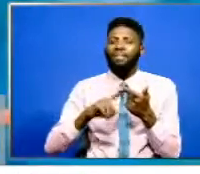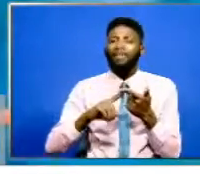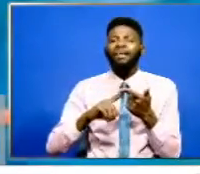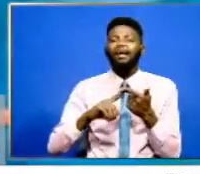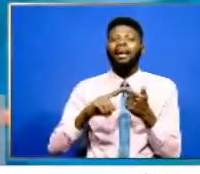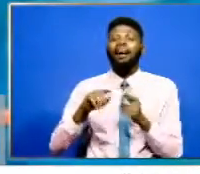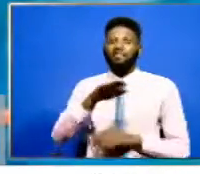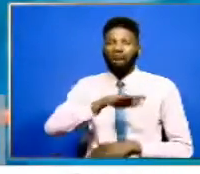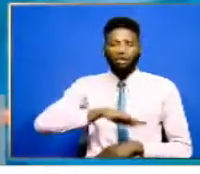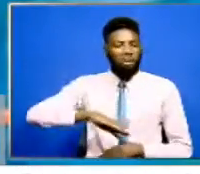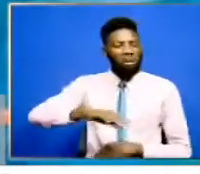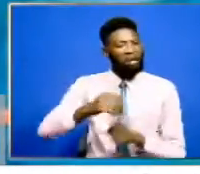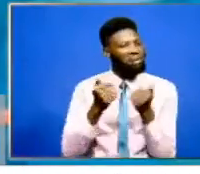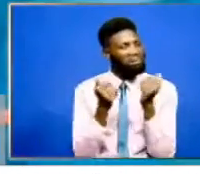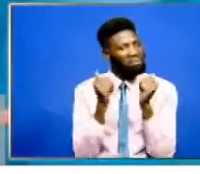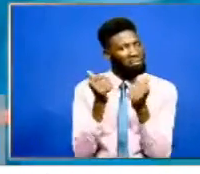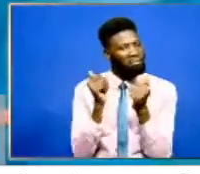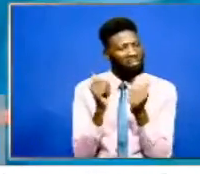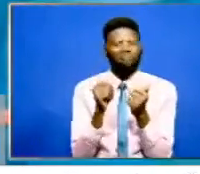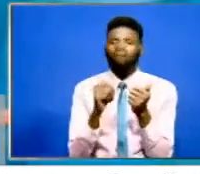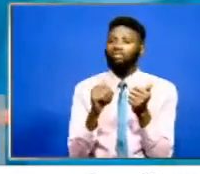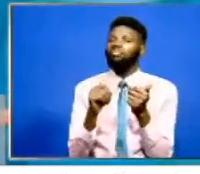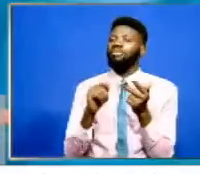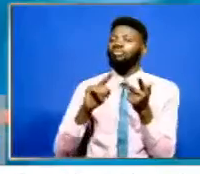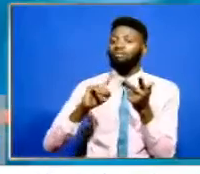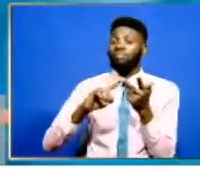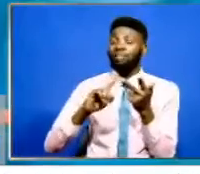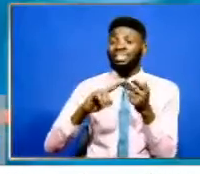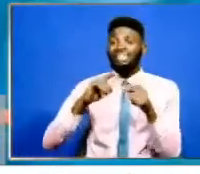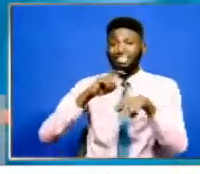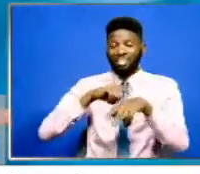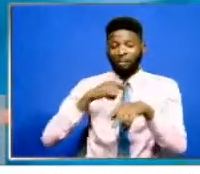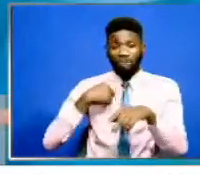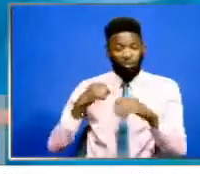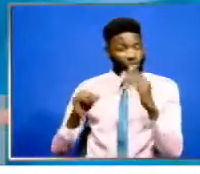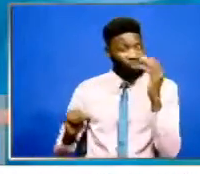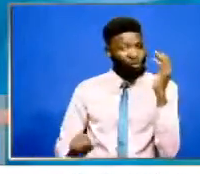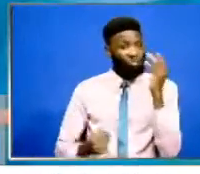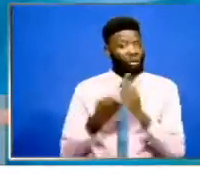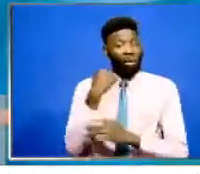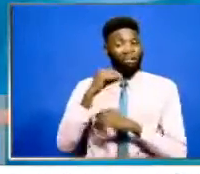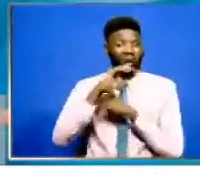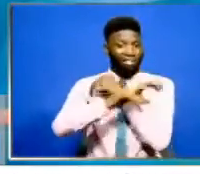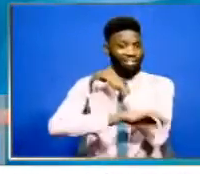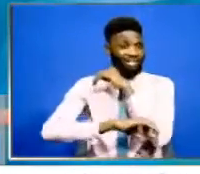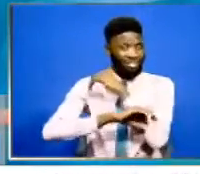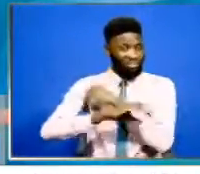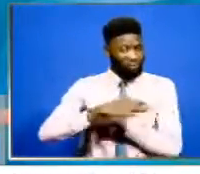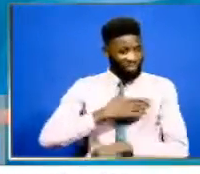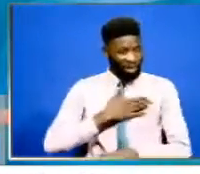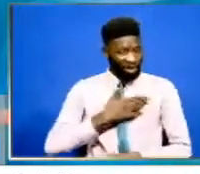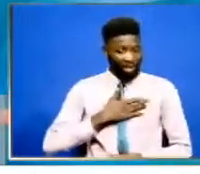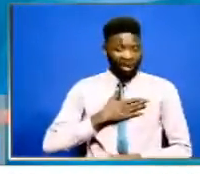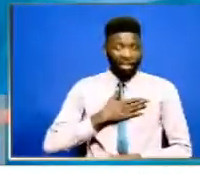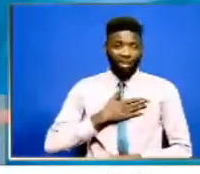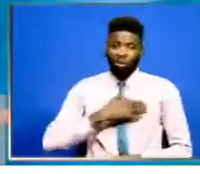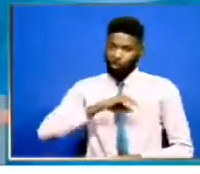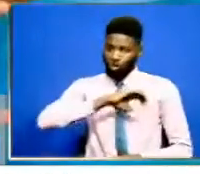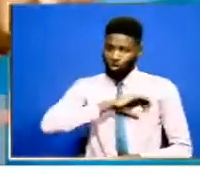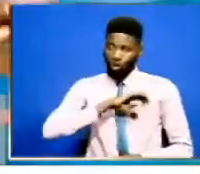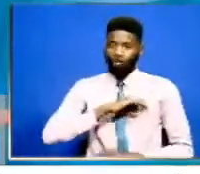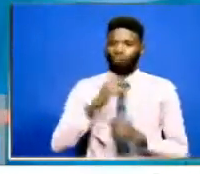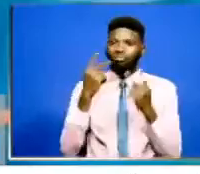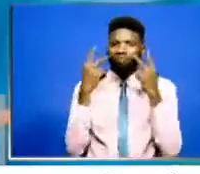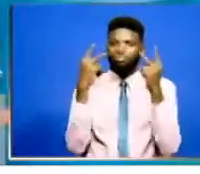Kenya, because when I wake up in my own country, when I see people